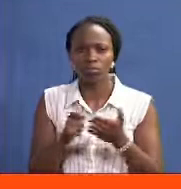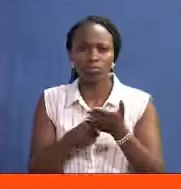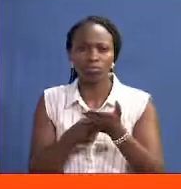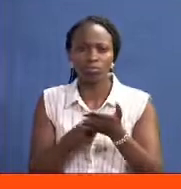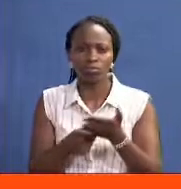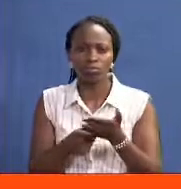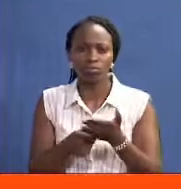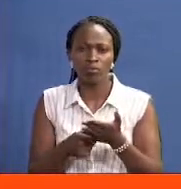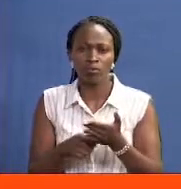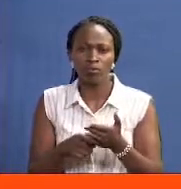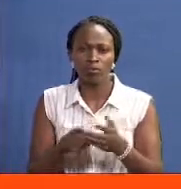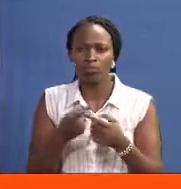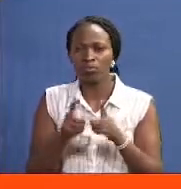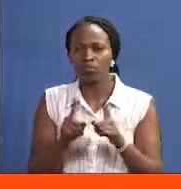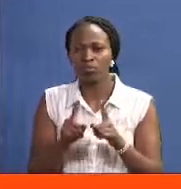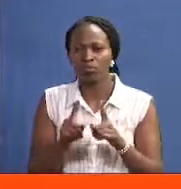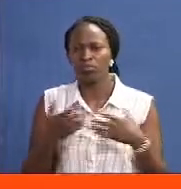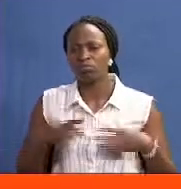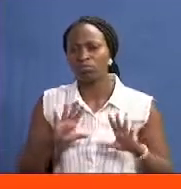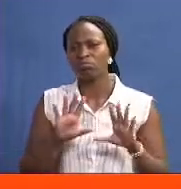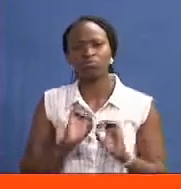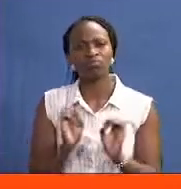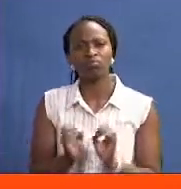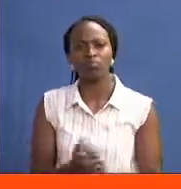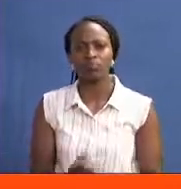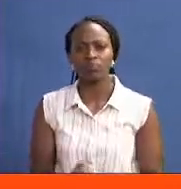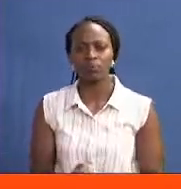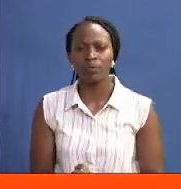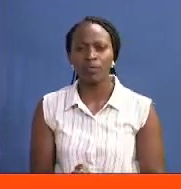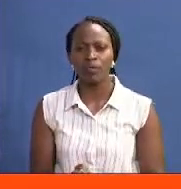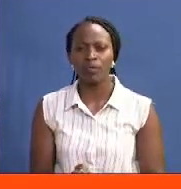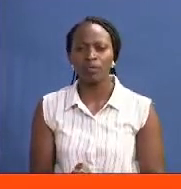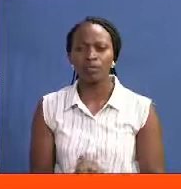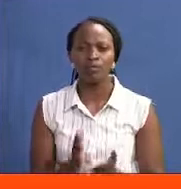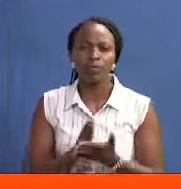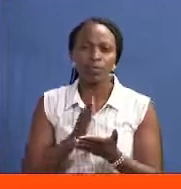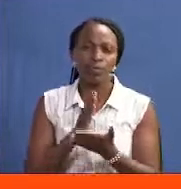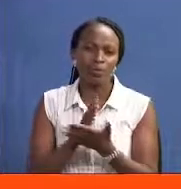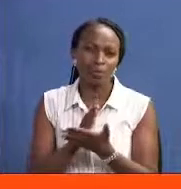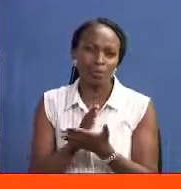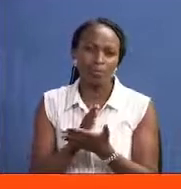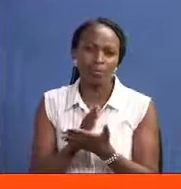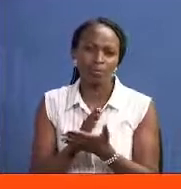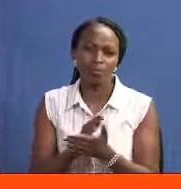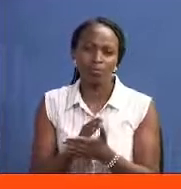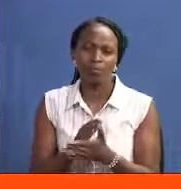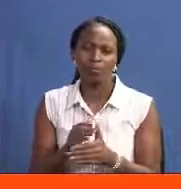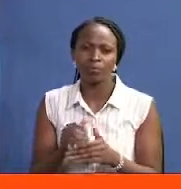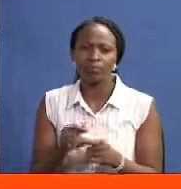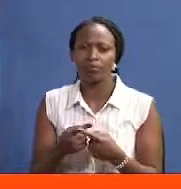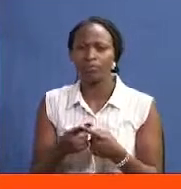and not just all and sundry? Well, that would be a very ideal situation, wouldn't it? Mm-hmm. But we all know